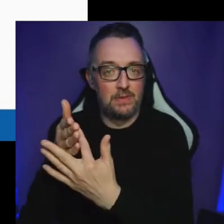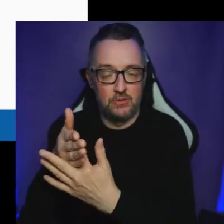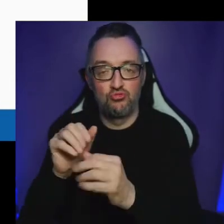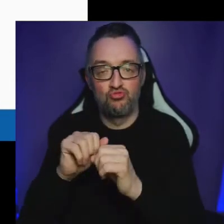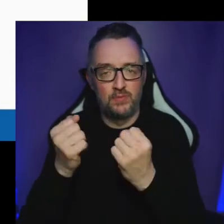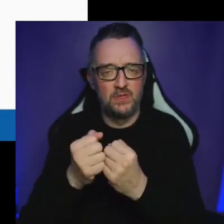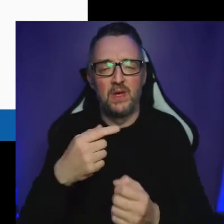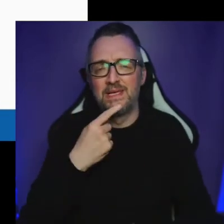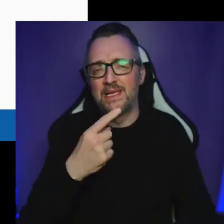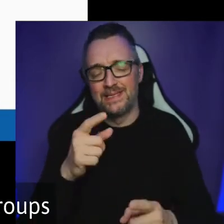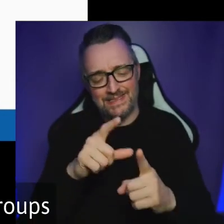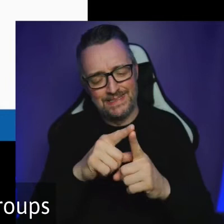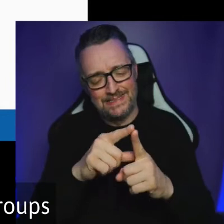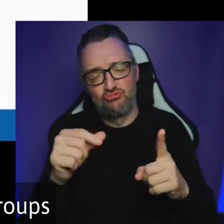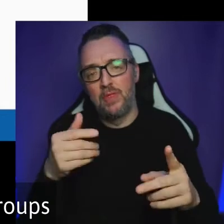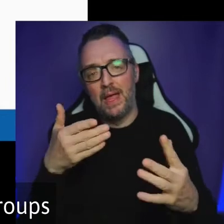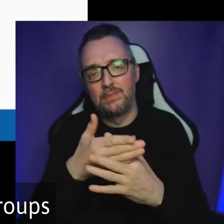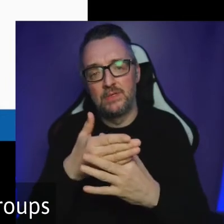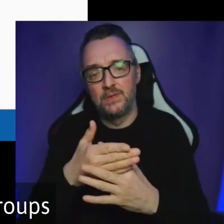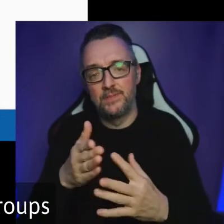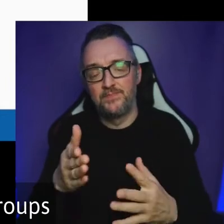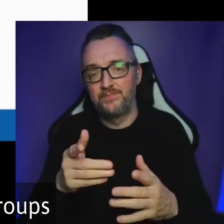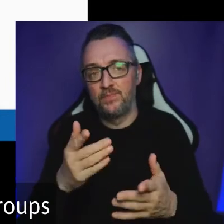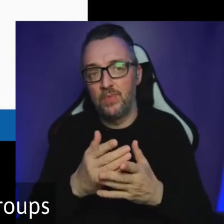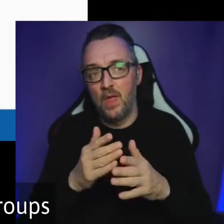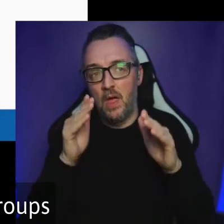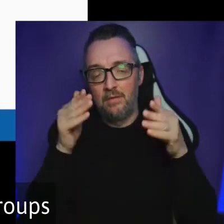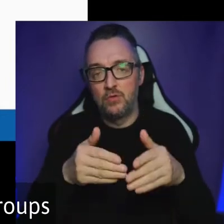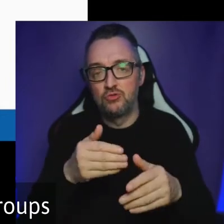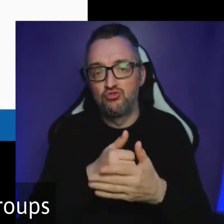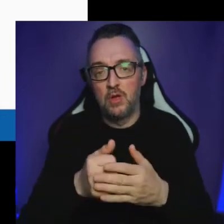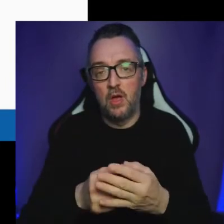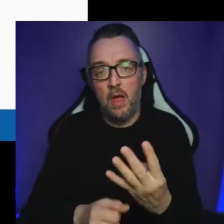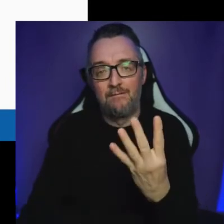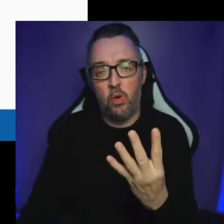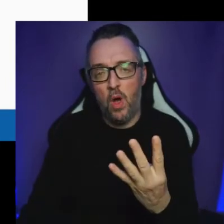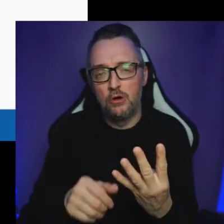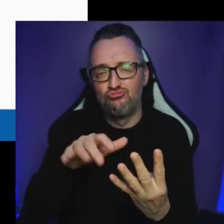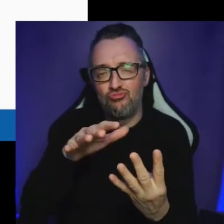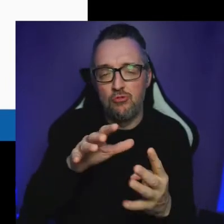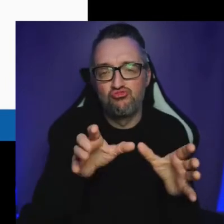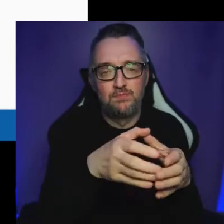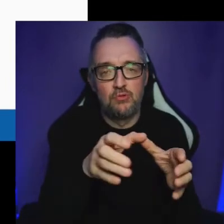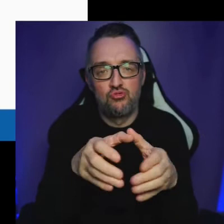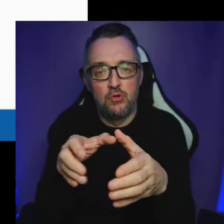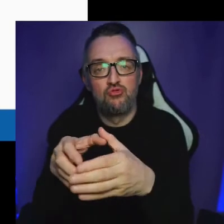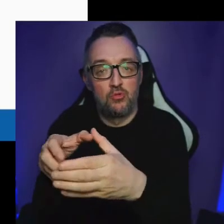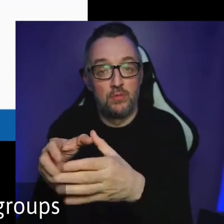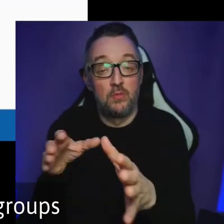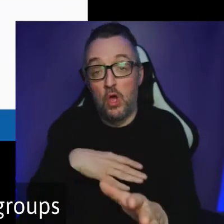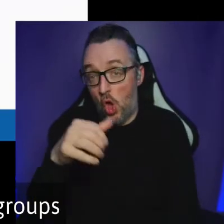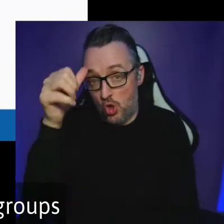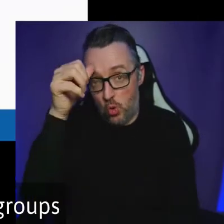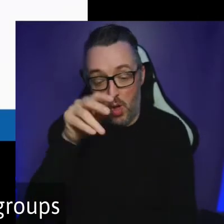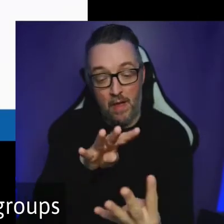I talk about digital accessibility, we kind of the focus tends to be on 4 rough groups, and I absolutely acknowledge that